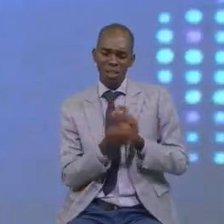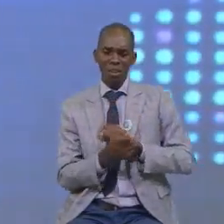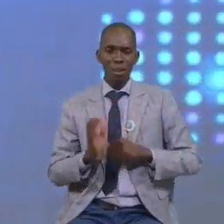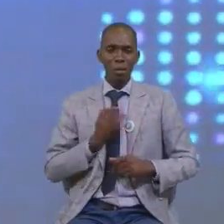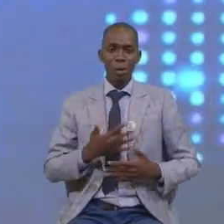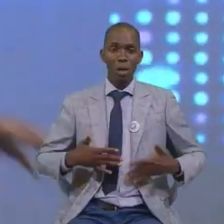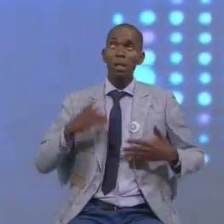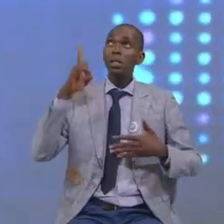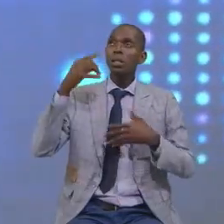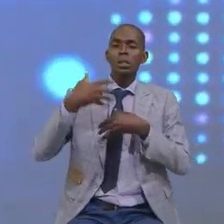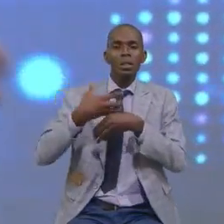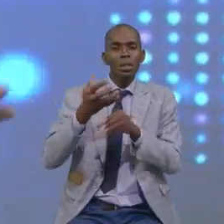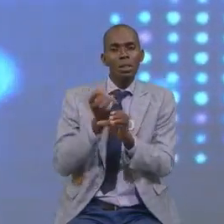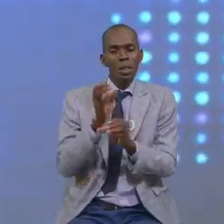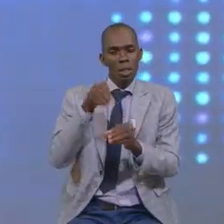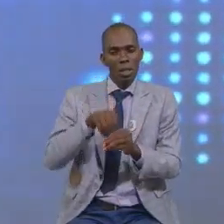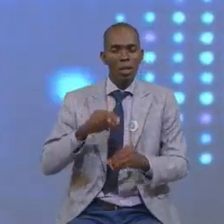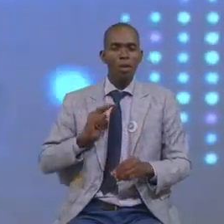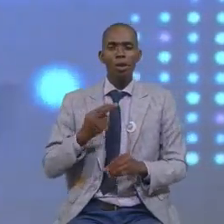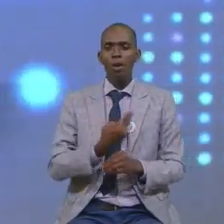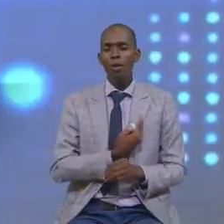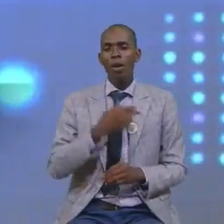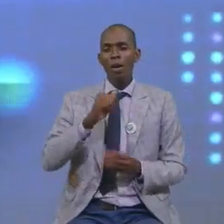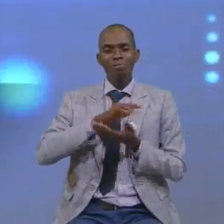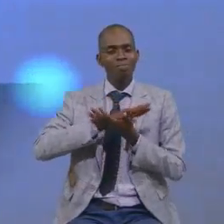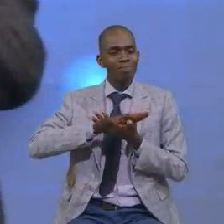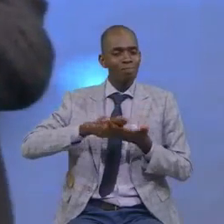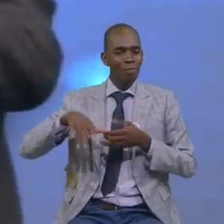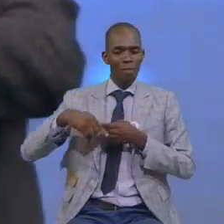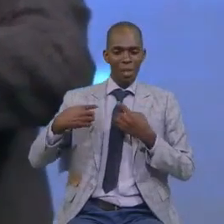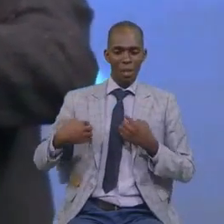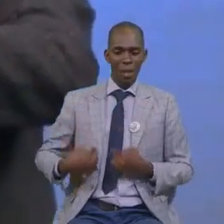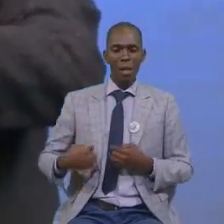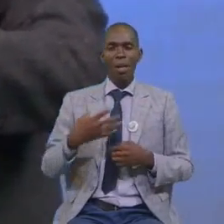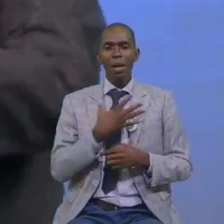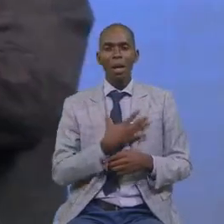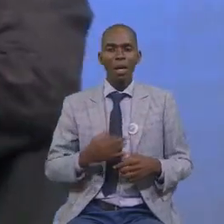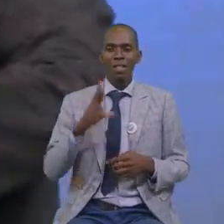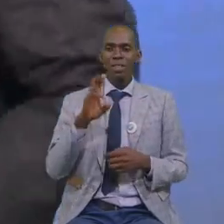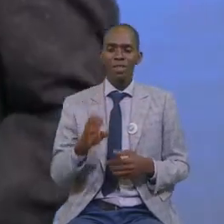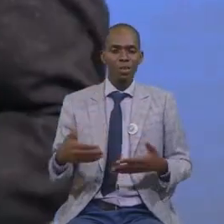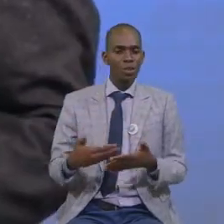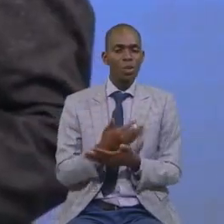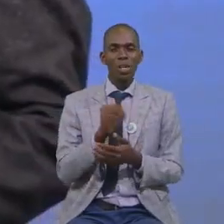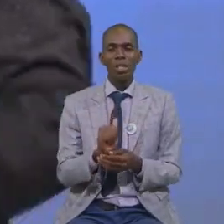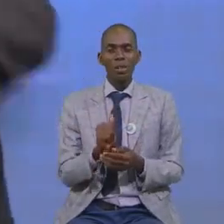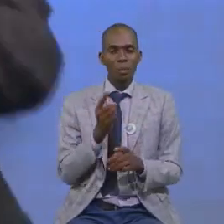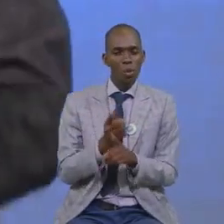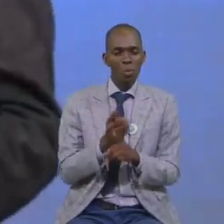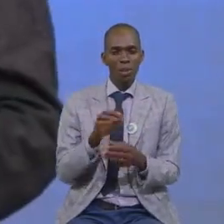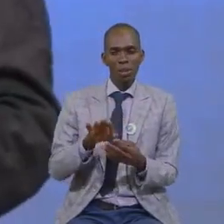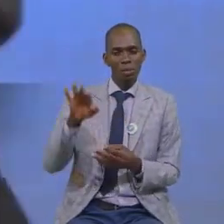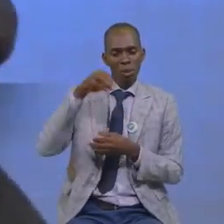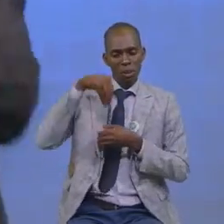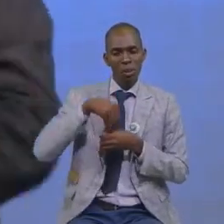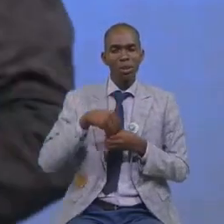in us a clean heart and renew a right spirit within me.